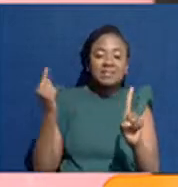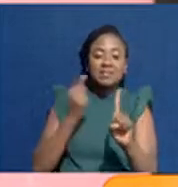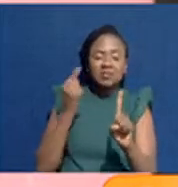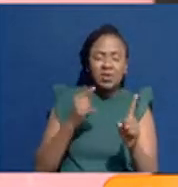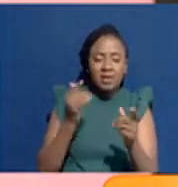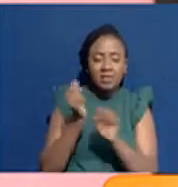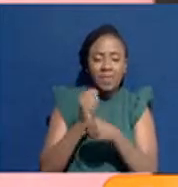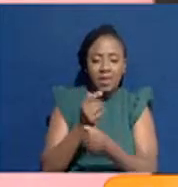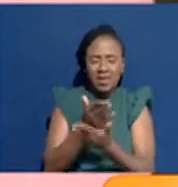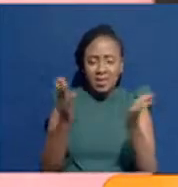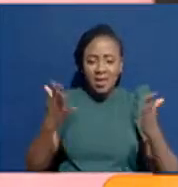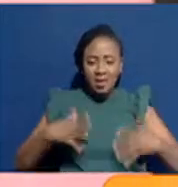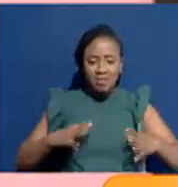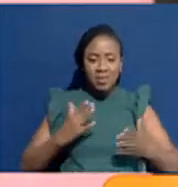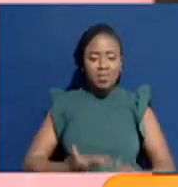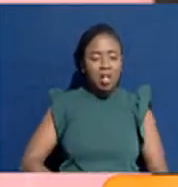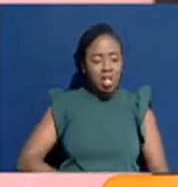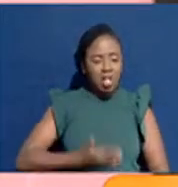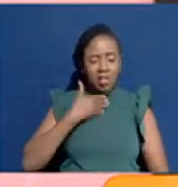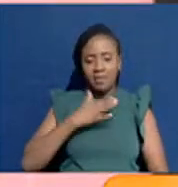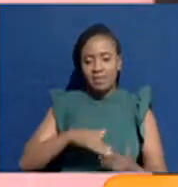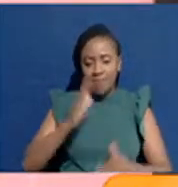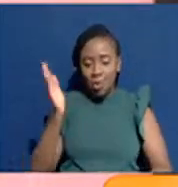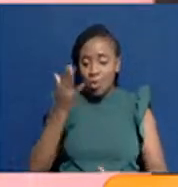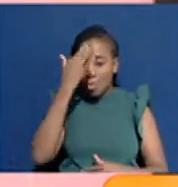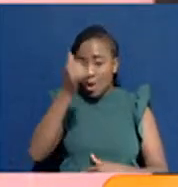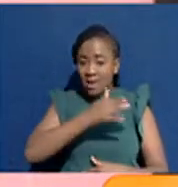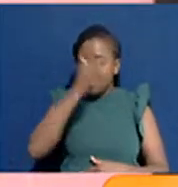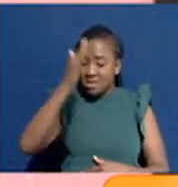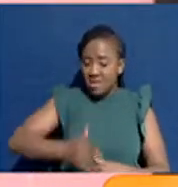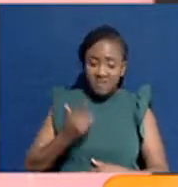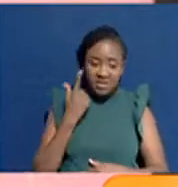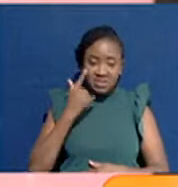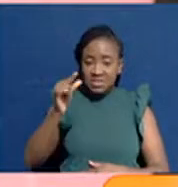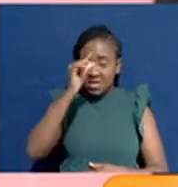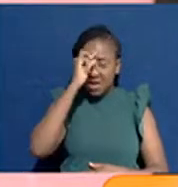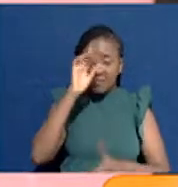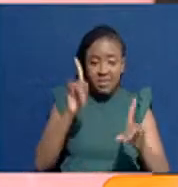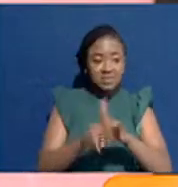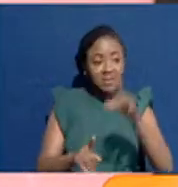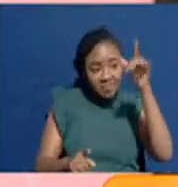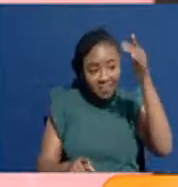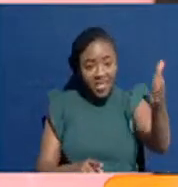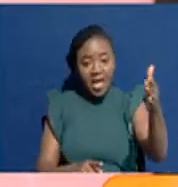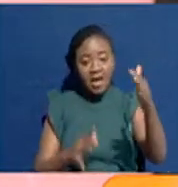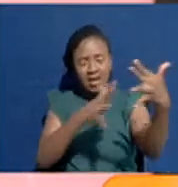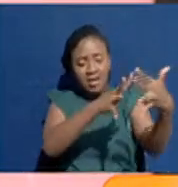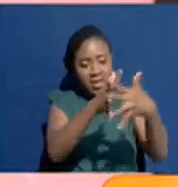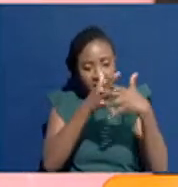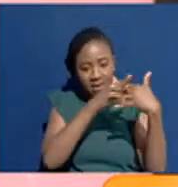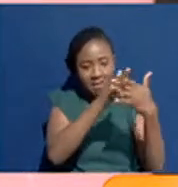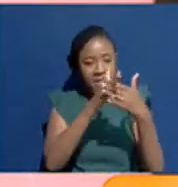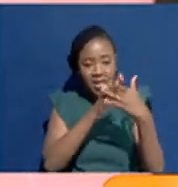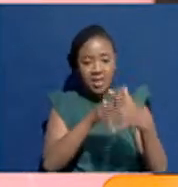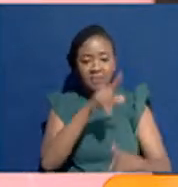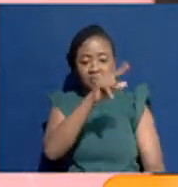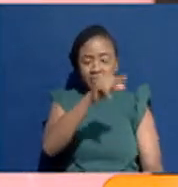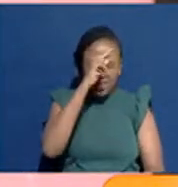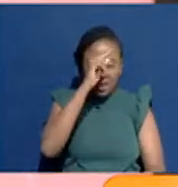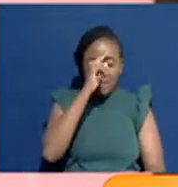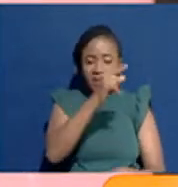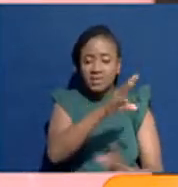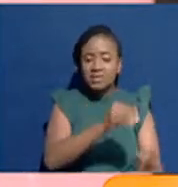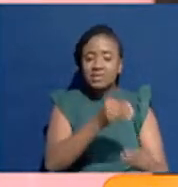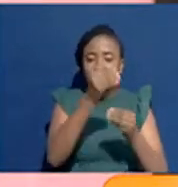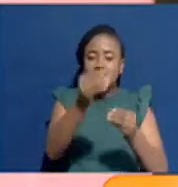Okay. Because I've not seen a government, let me finish. Yes. I have not seen a government, even the US itself, giving food to the people on a